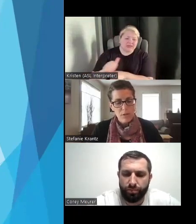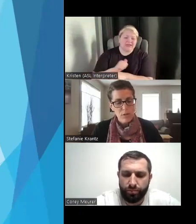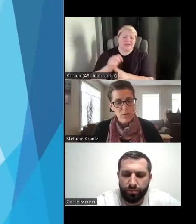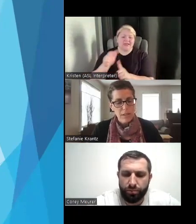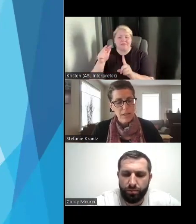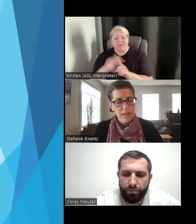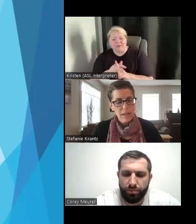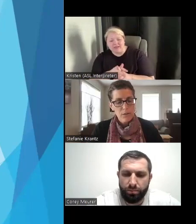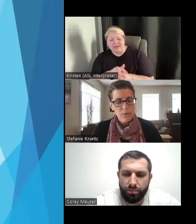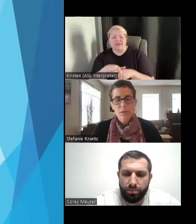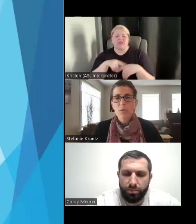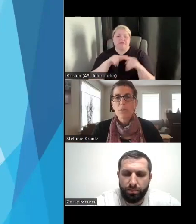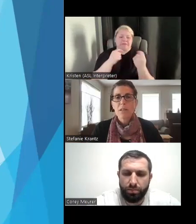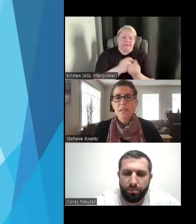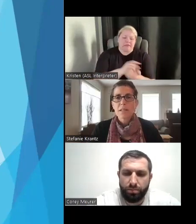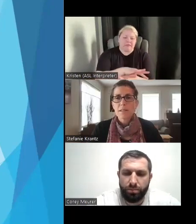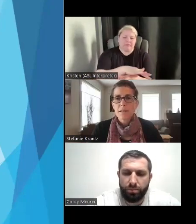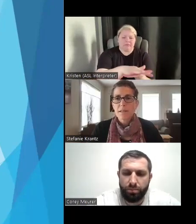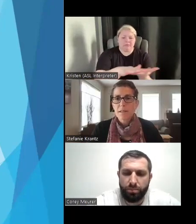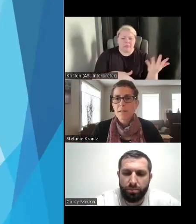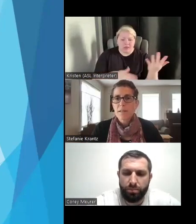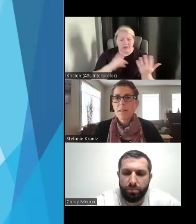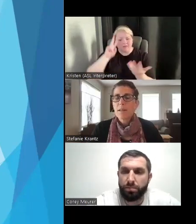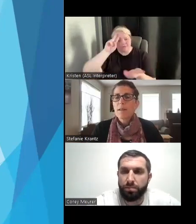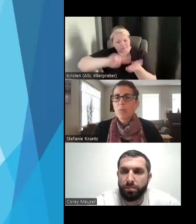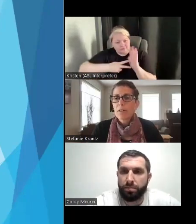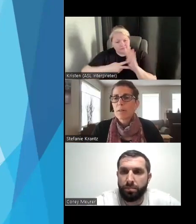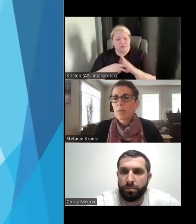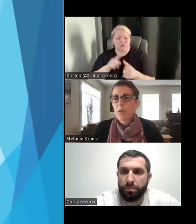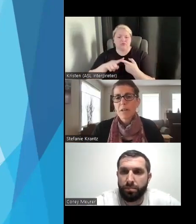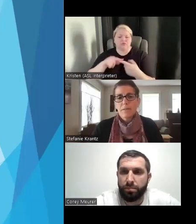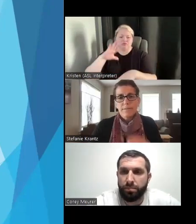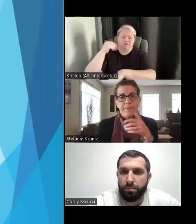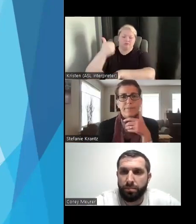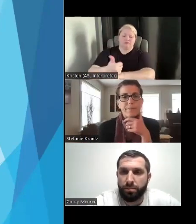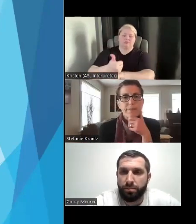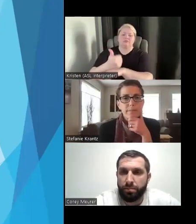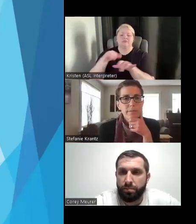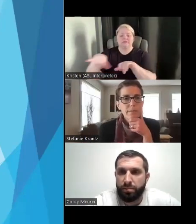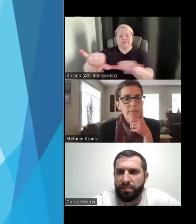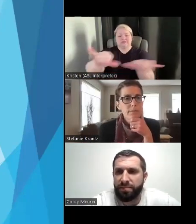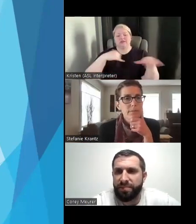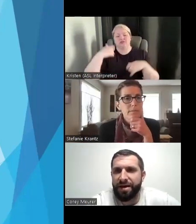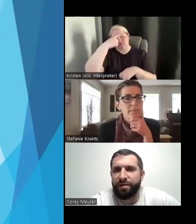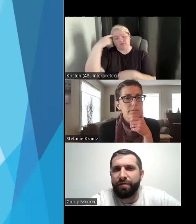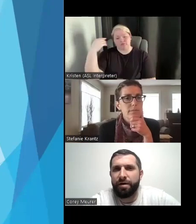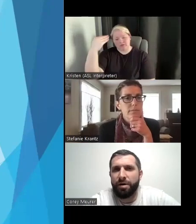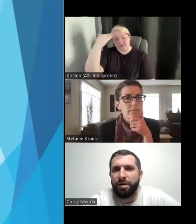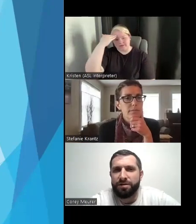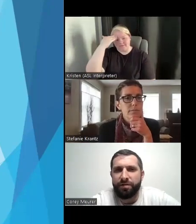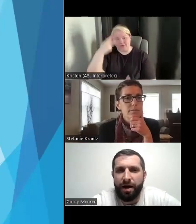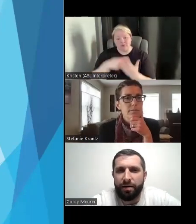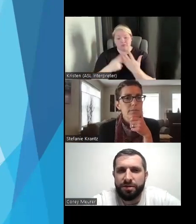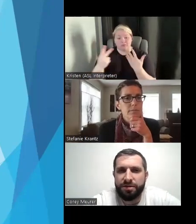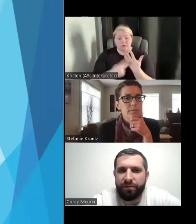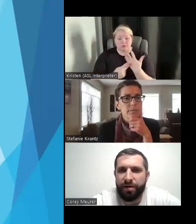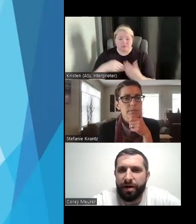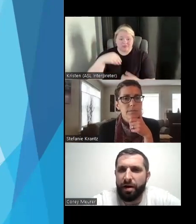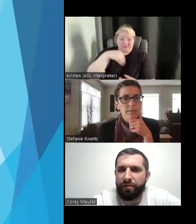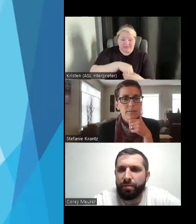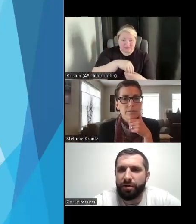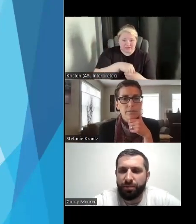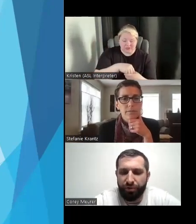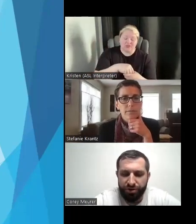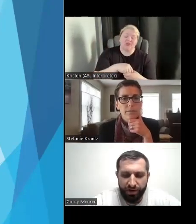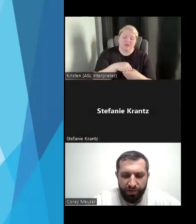both internally and through his role as a consultant. Welcome, Corey. Thank you very much for the kind words,